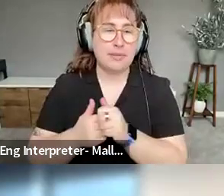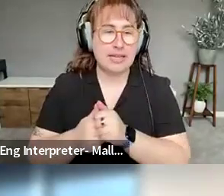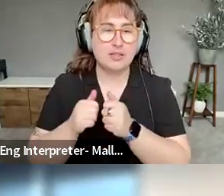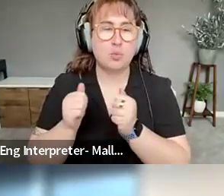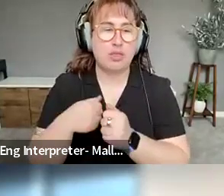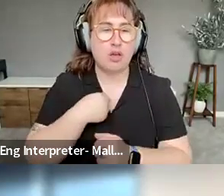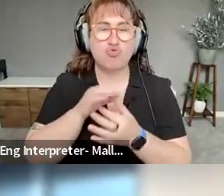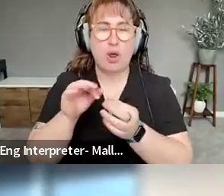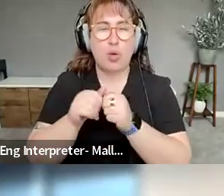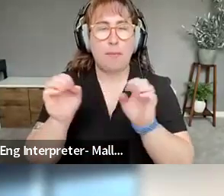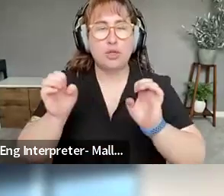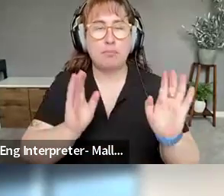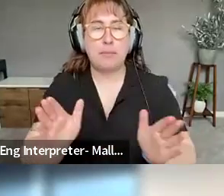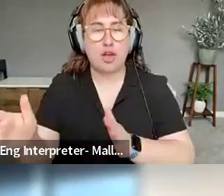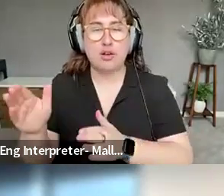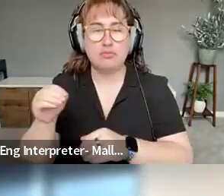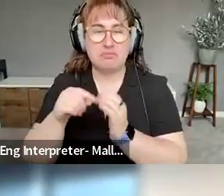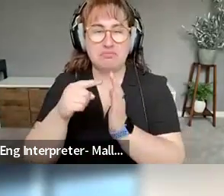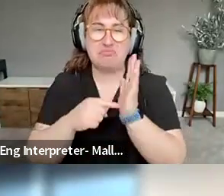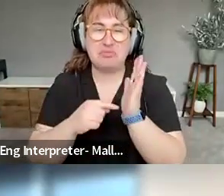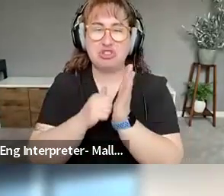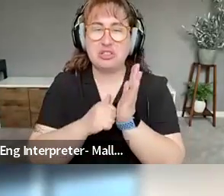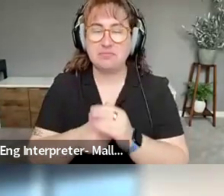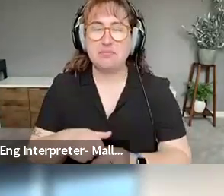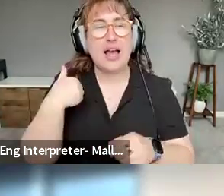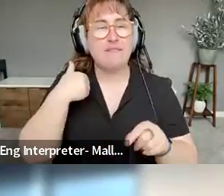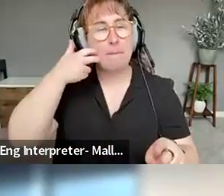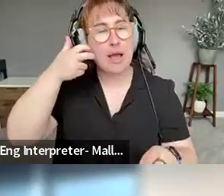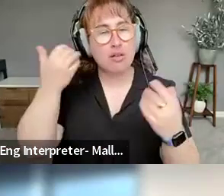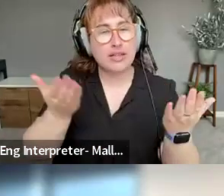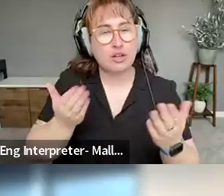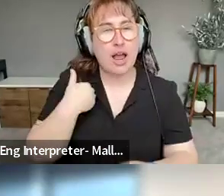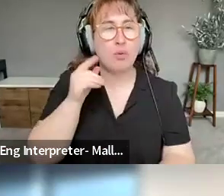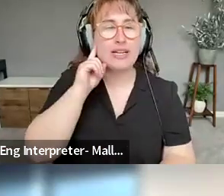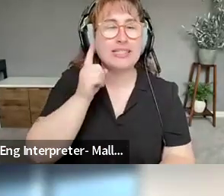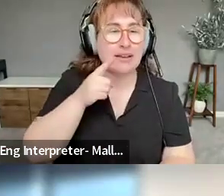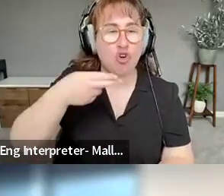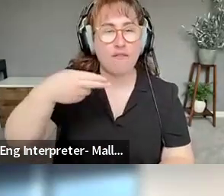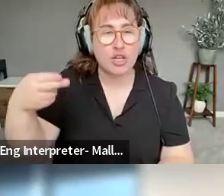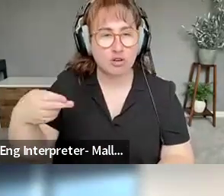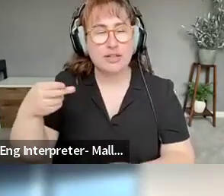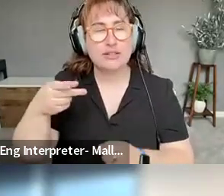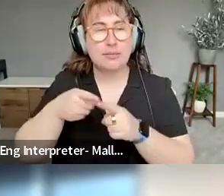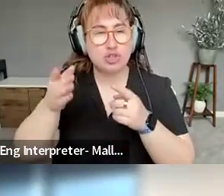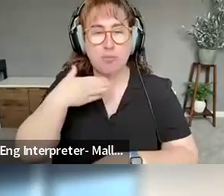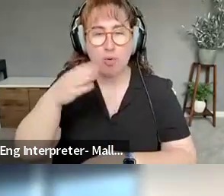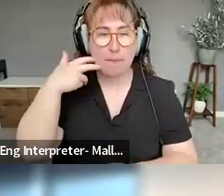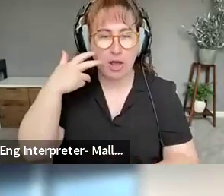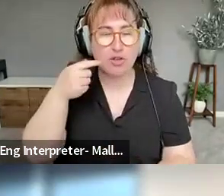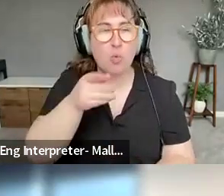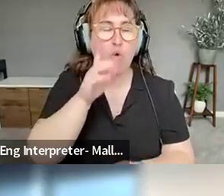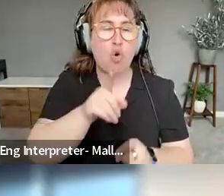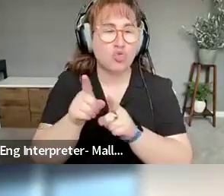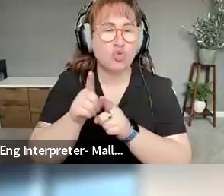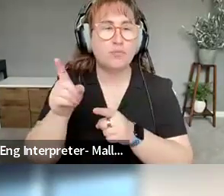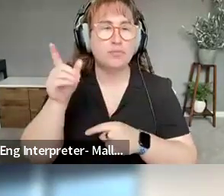on emergency preparedness later in the agenda. We also have Michael, our deaf of hard of hearing specialist. Good morning, Michael. He will